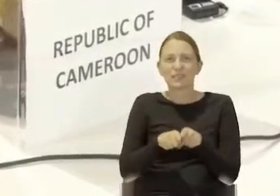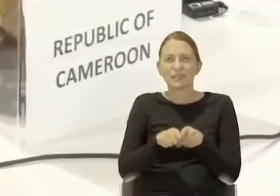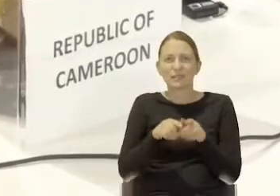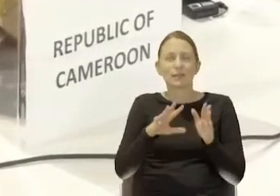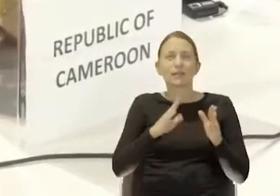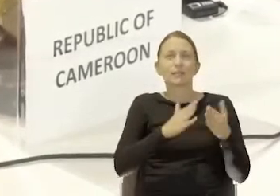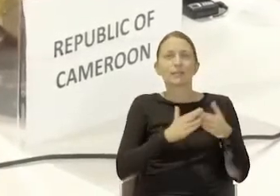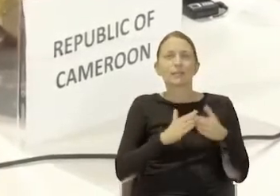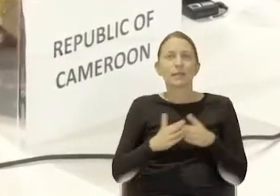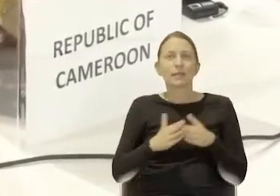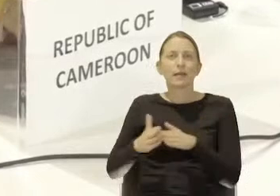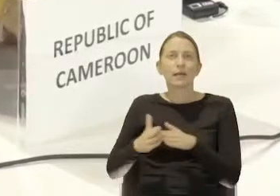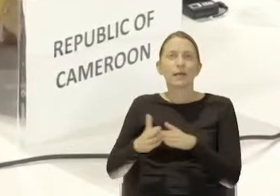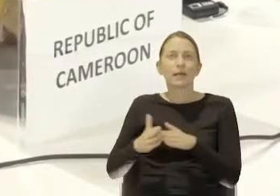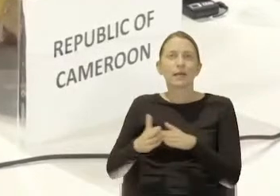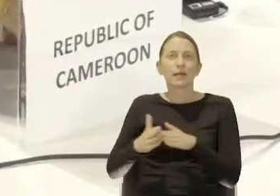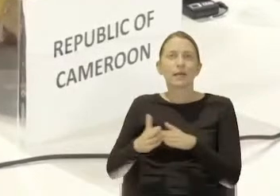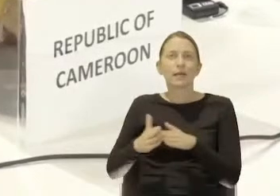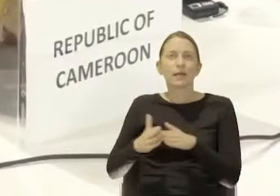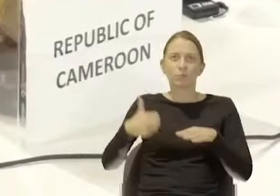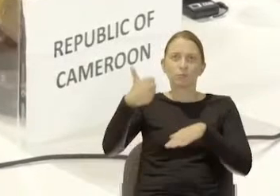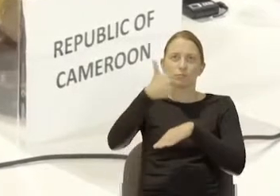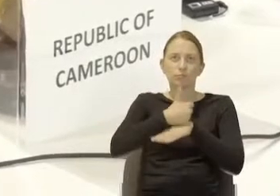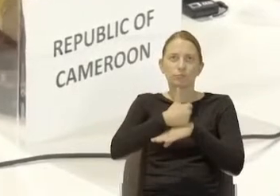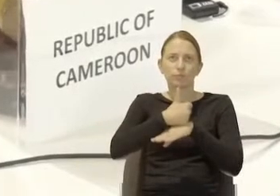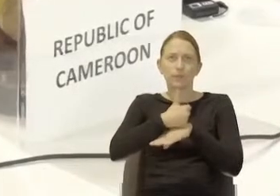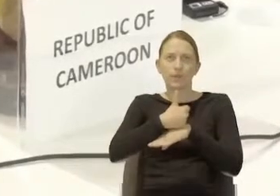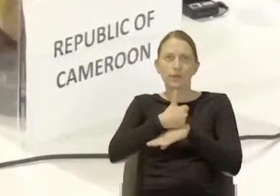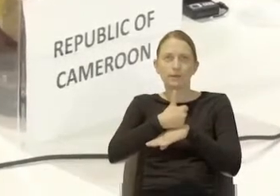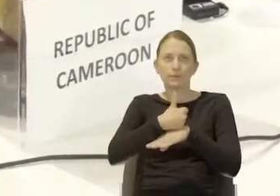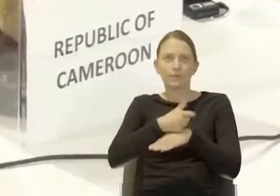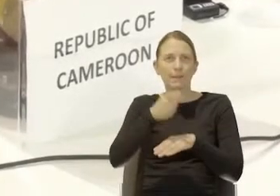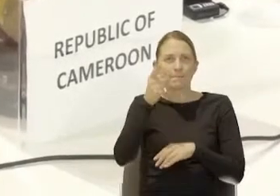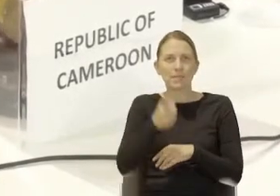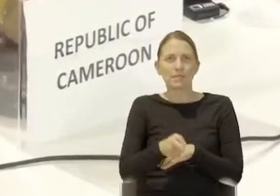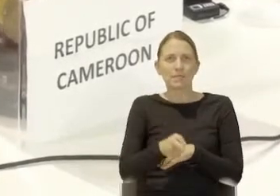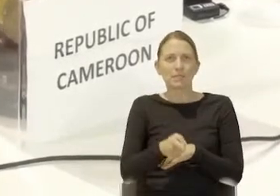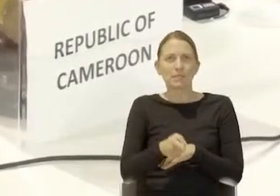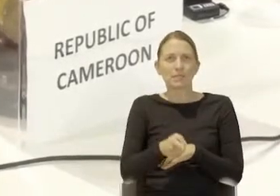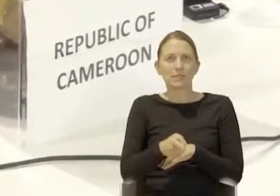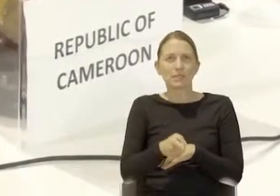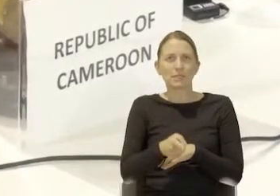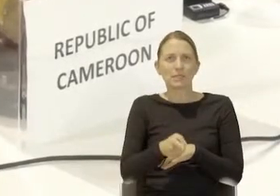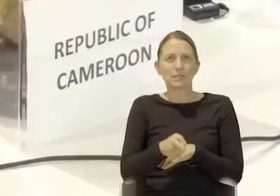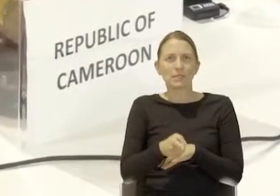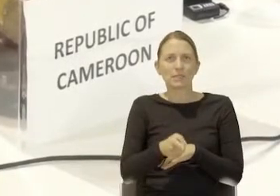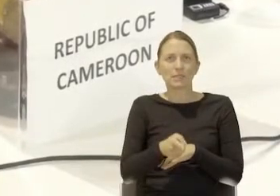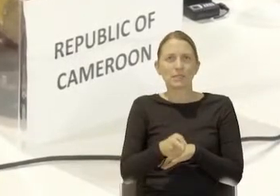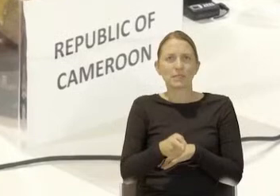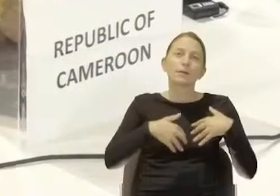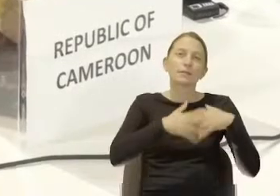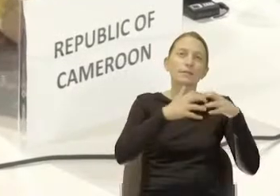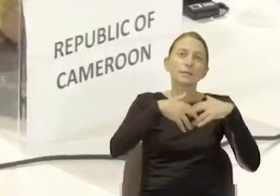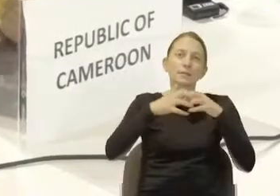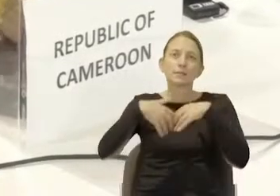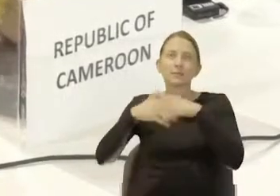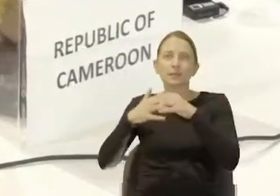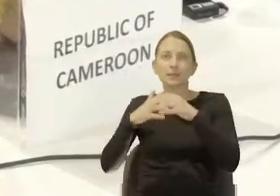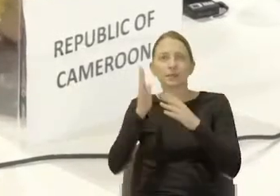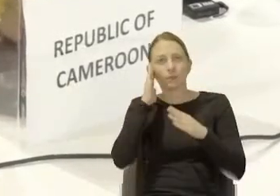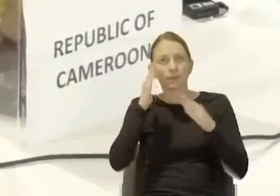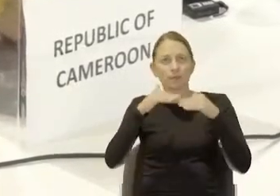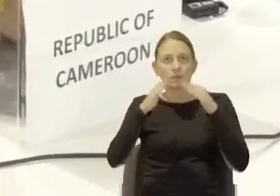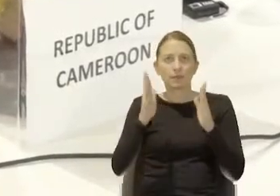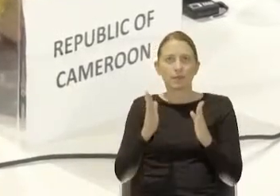City mayors must be included in the generation of new apartments. The